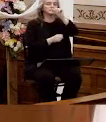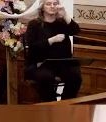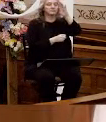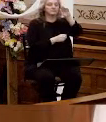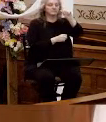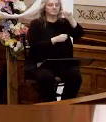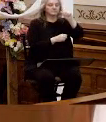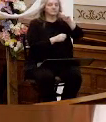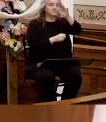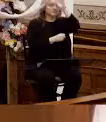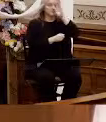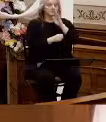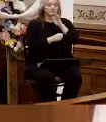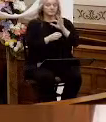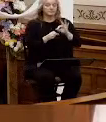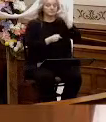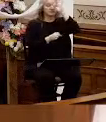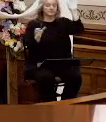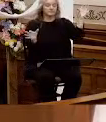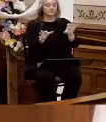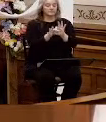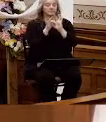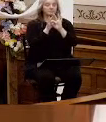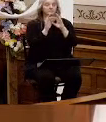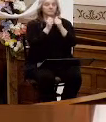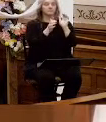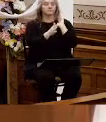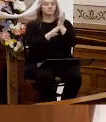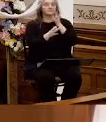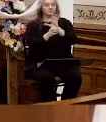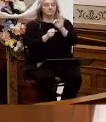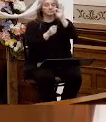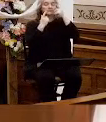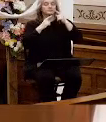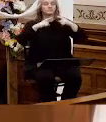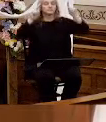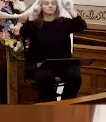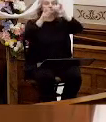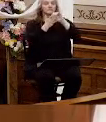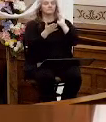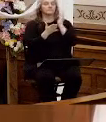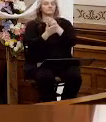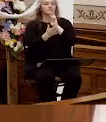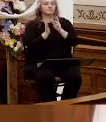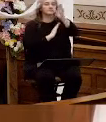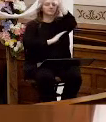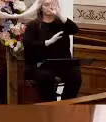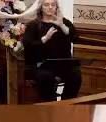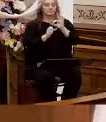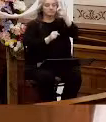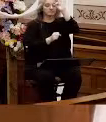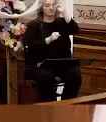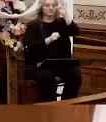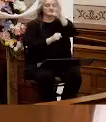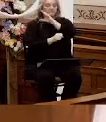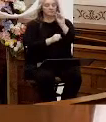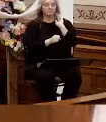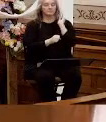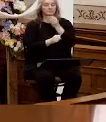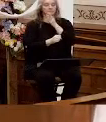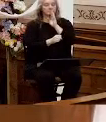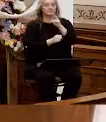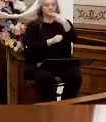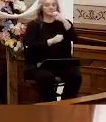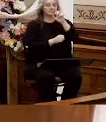with our spirit to declare that we are God's children. And if we are children, we are heirs as well, heirs of God